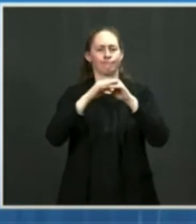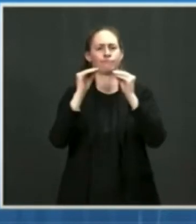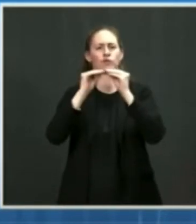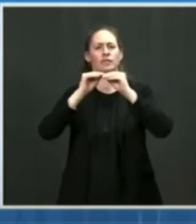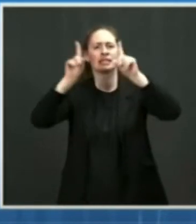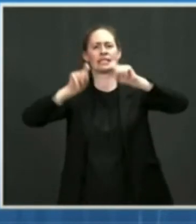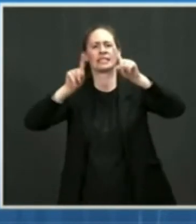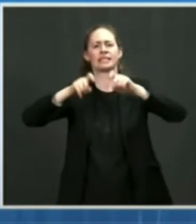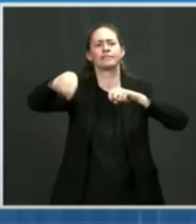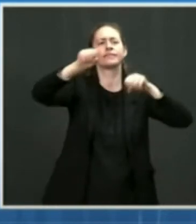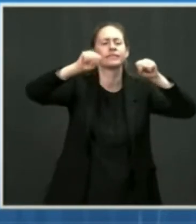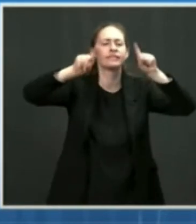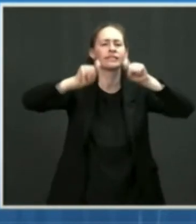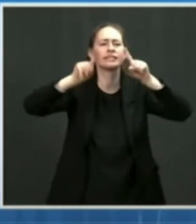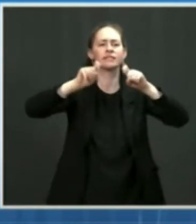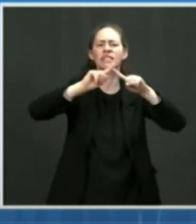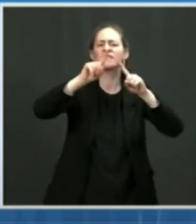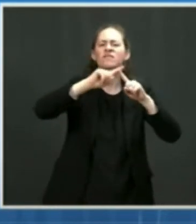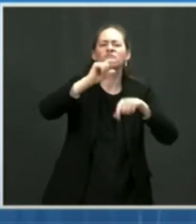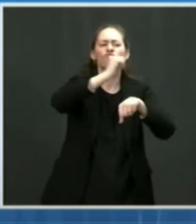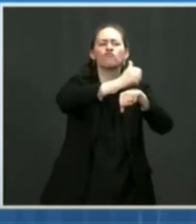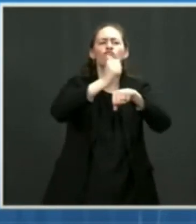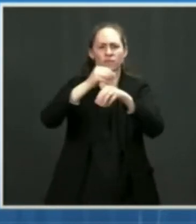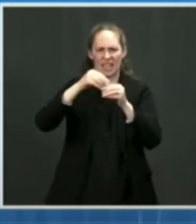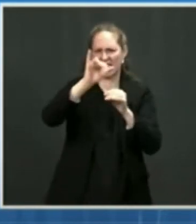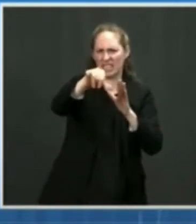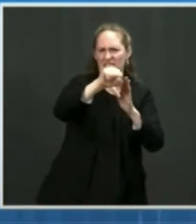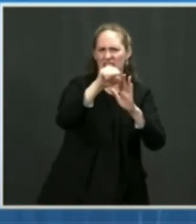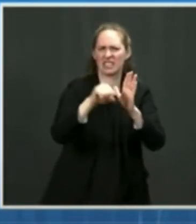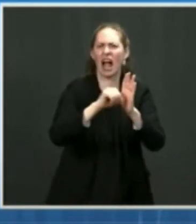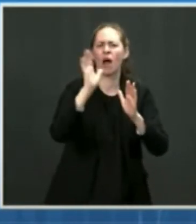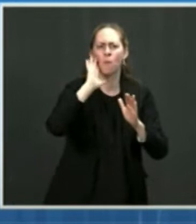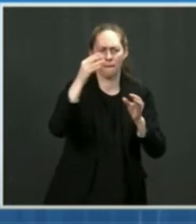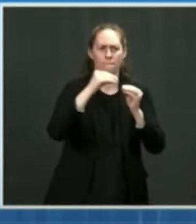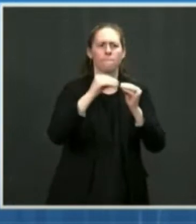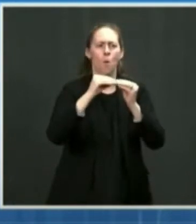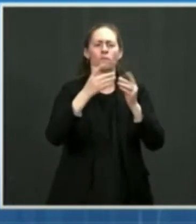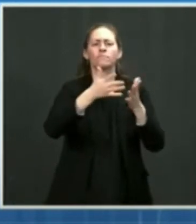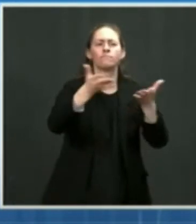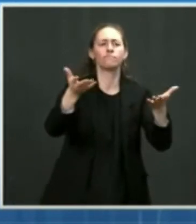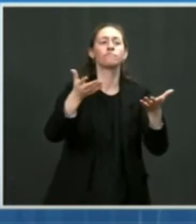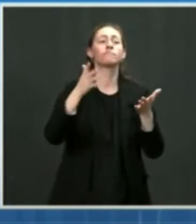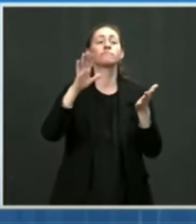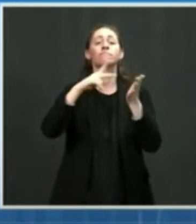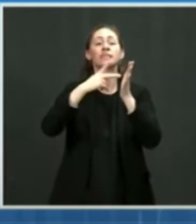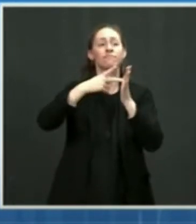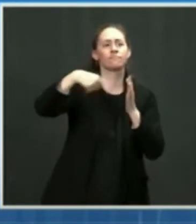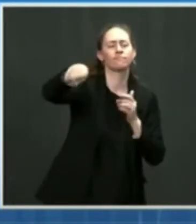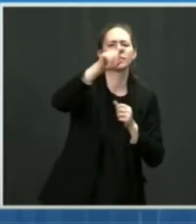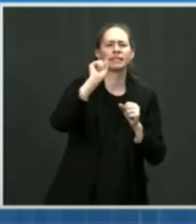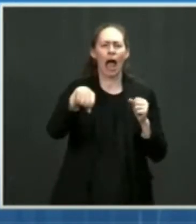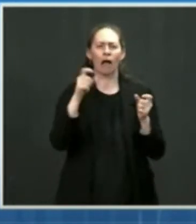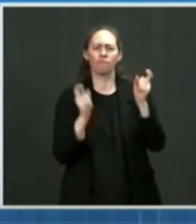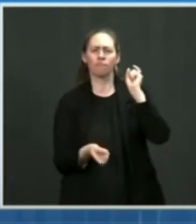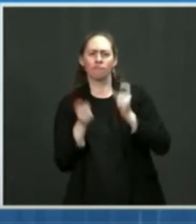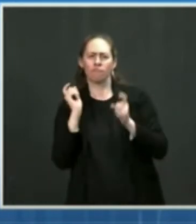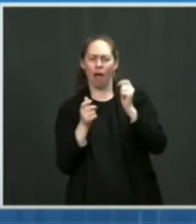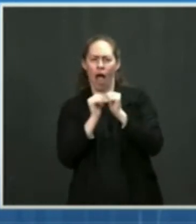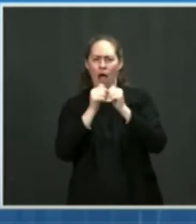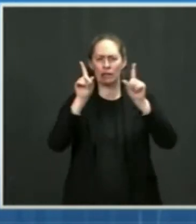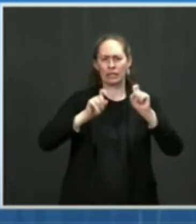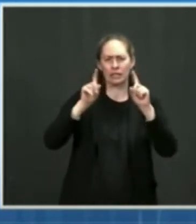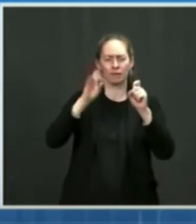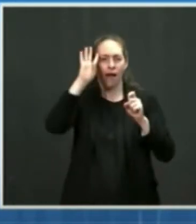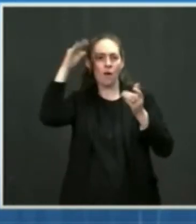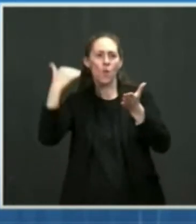up more testing sites, and helping pilot innovative approaches as part of the state's testing programs to